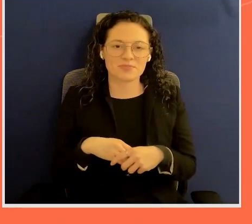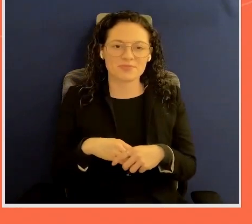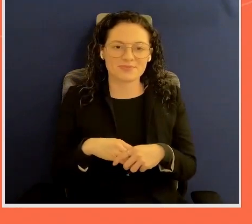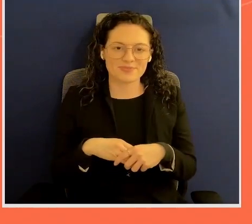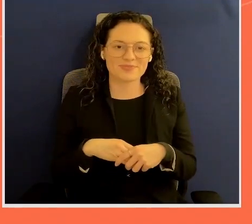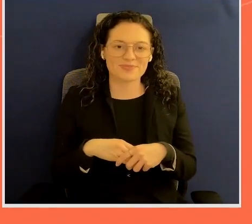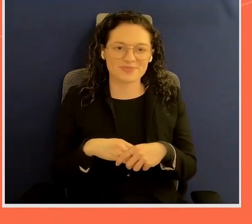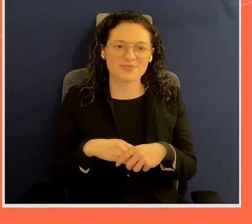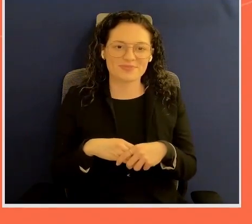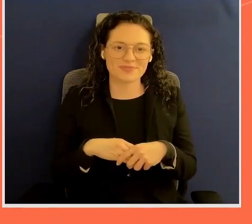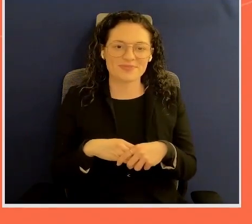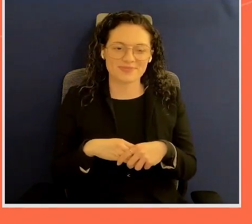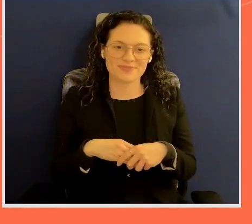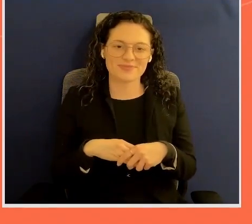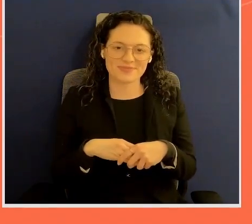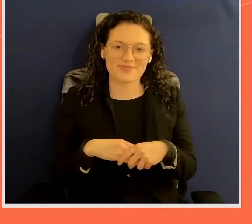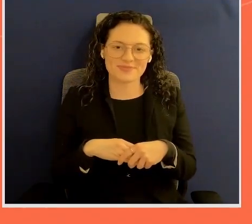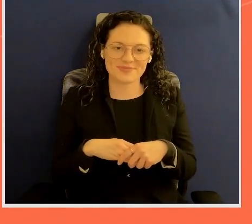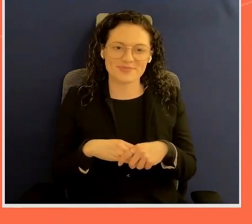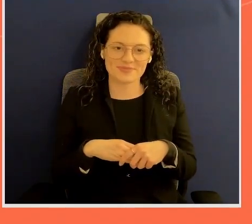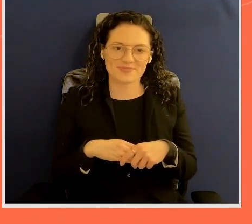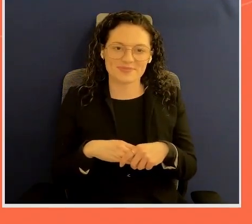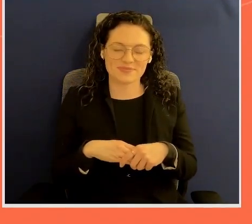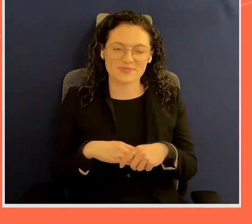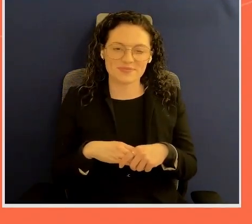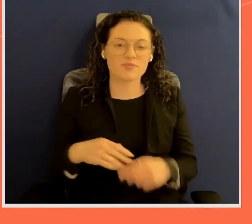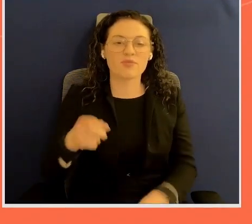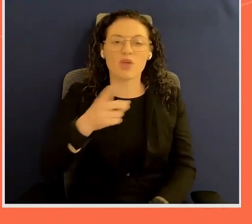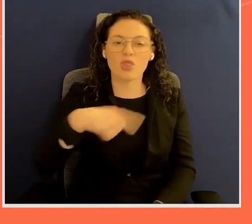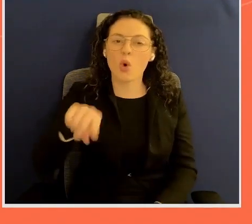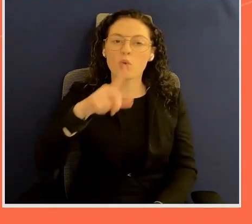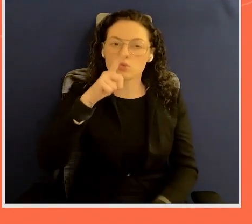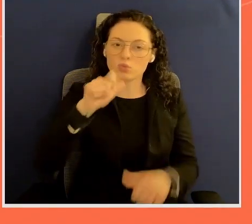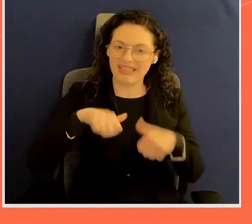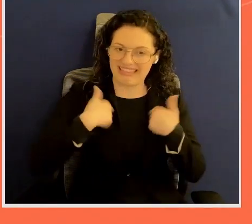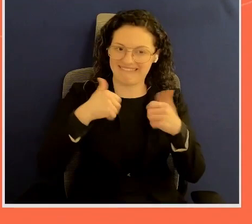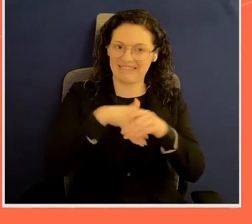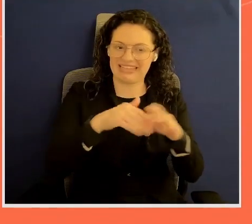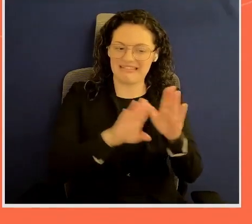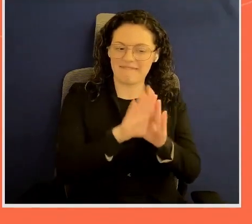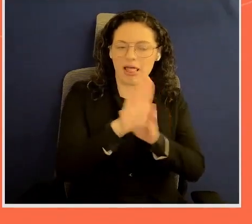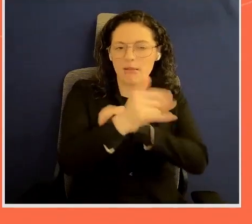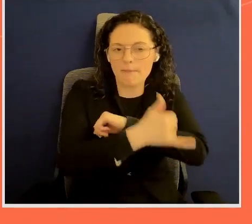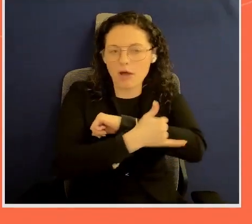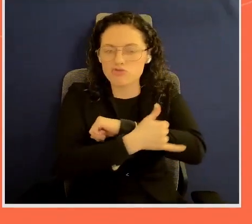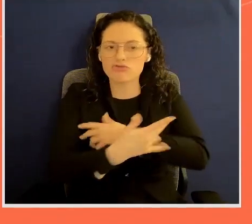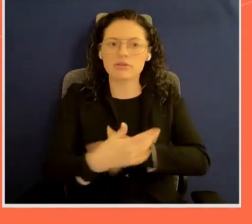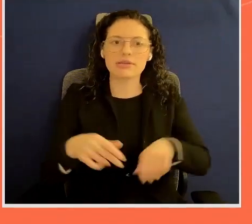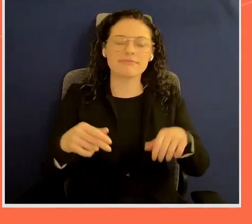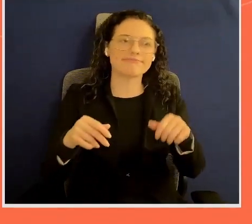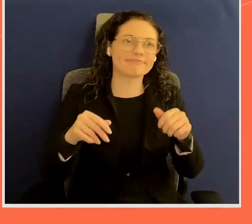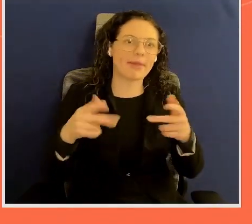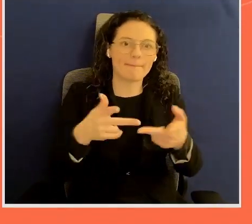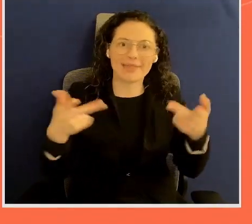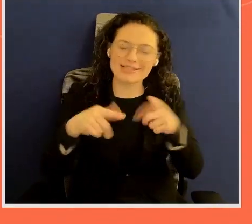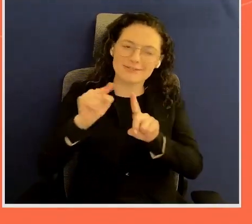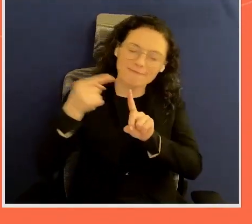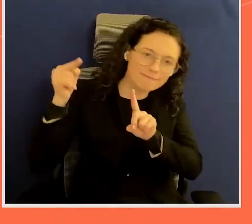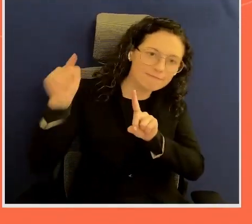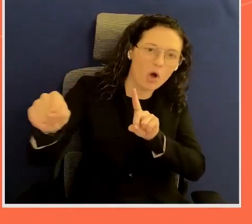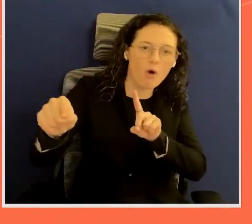protector. It's our home, it's our lifeline, it's what makes us who we are. It was a huge victory